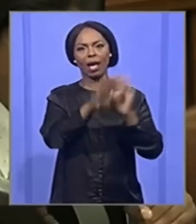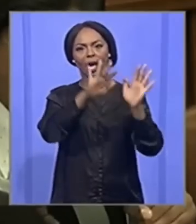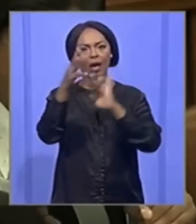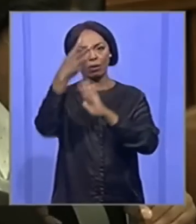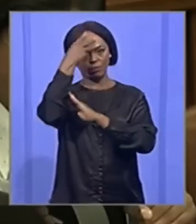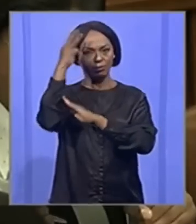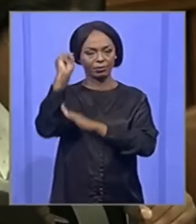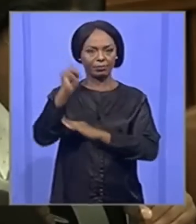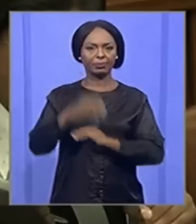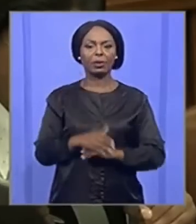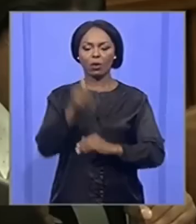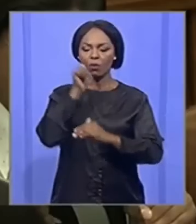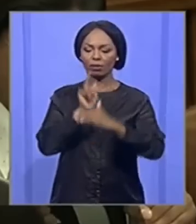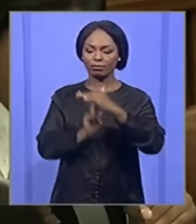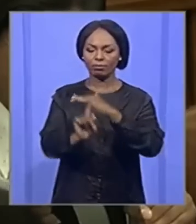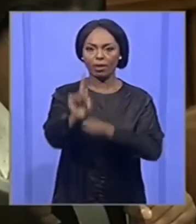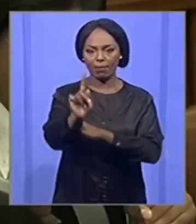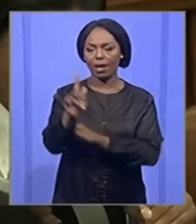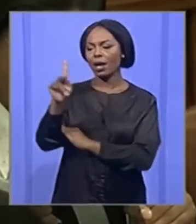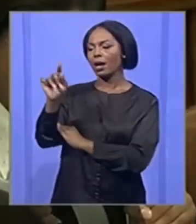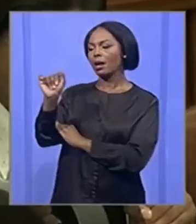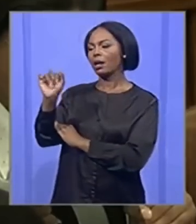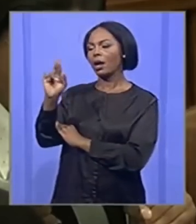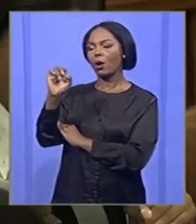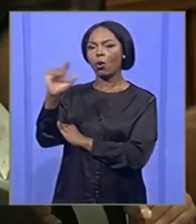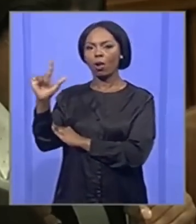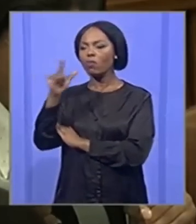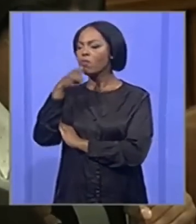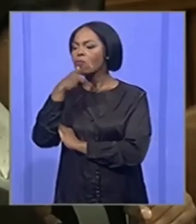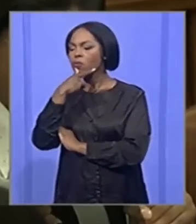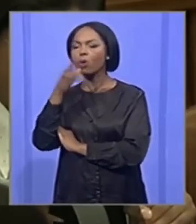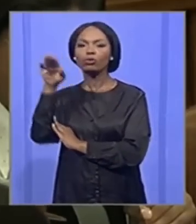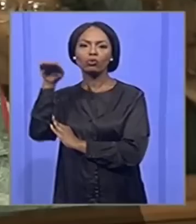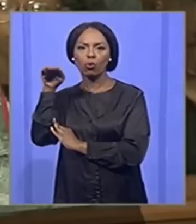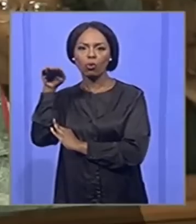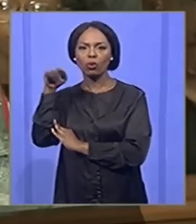house, Carlos shouted in Zulu, "Phansi,